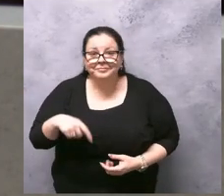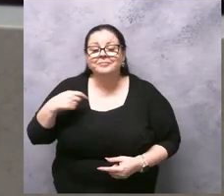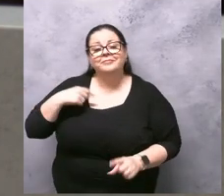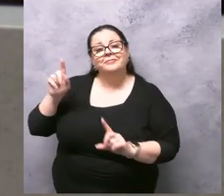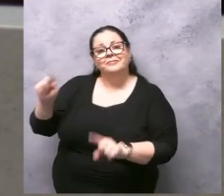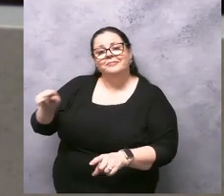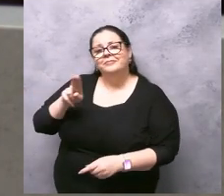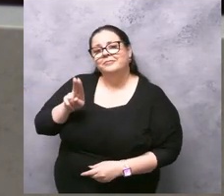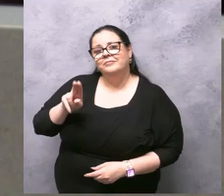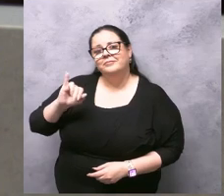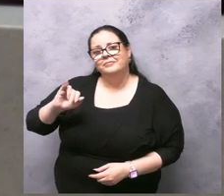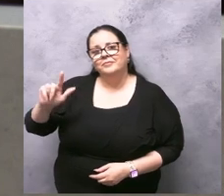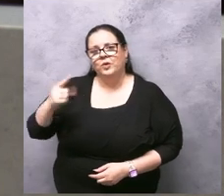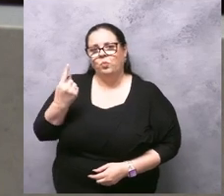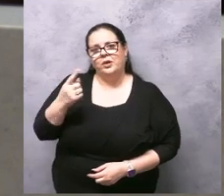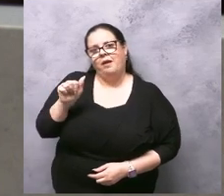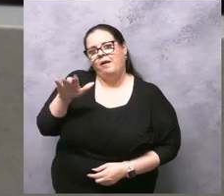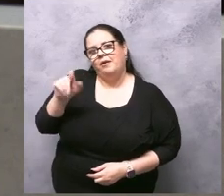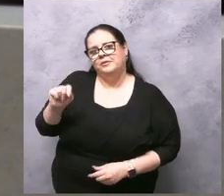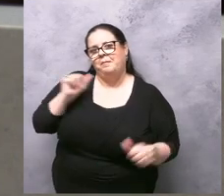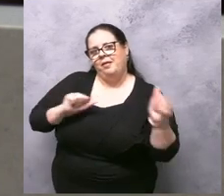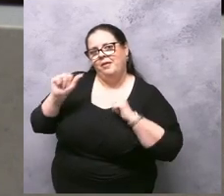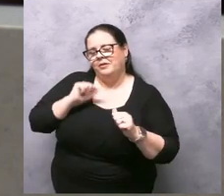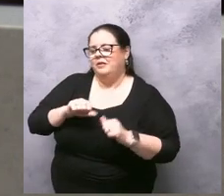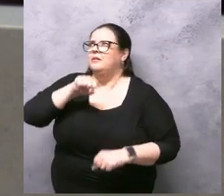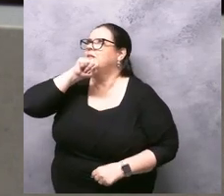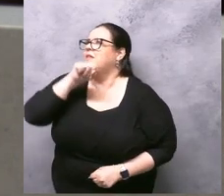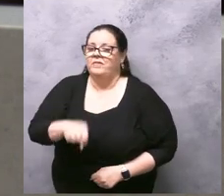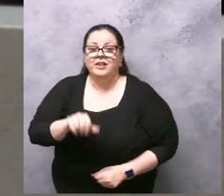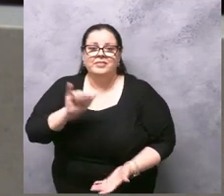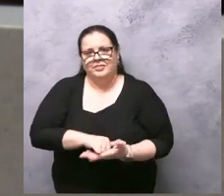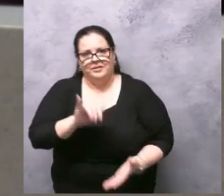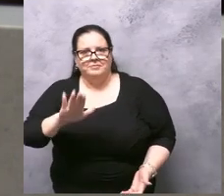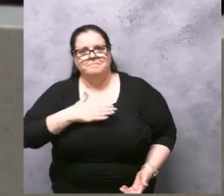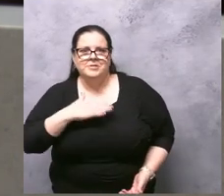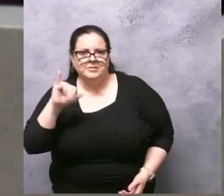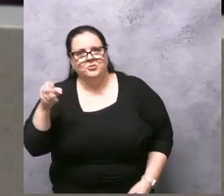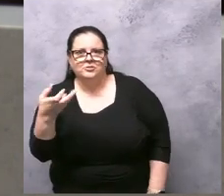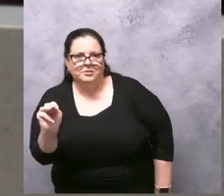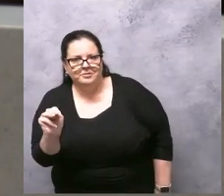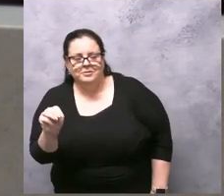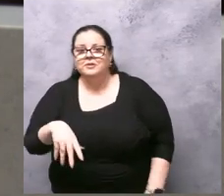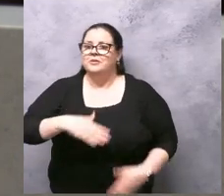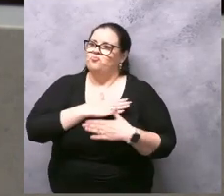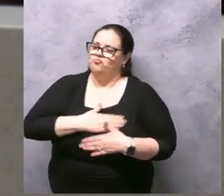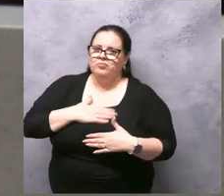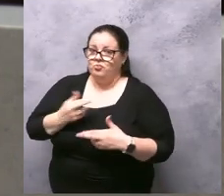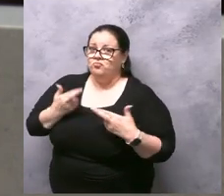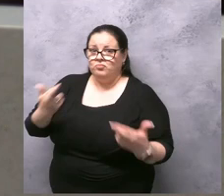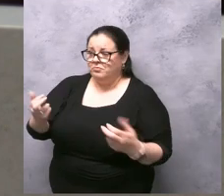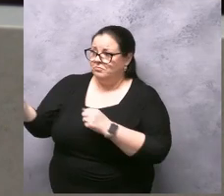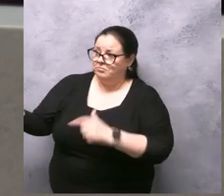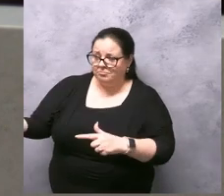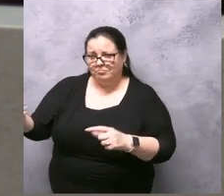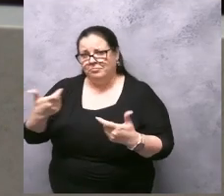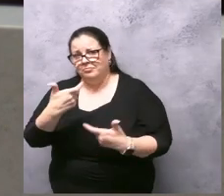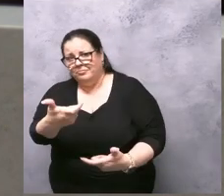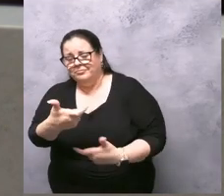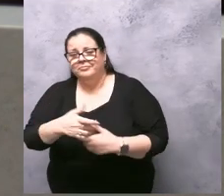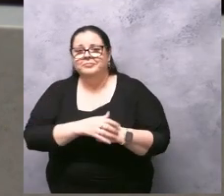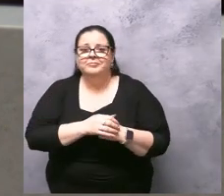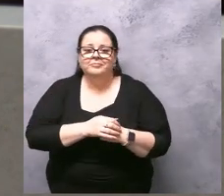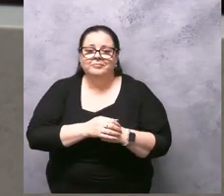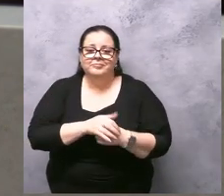I attended the UIL One Act Play competition. Love it. That's my jam. It was great. I enjoyed it. I recommend everybody go to that.